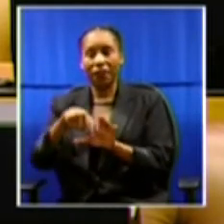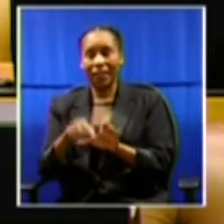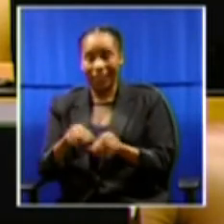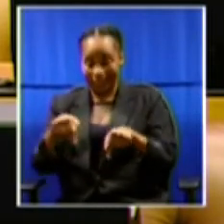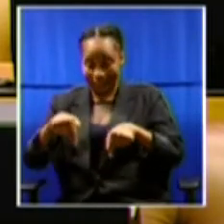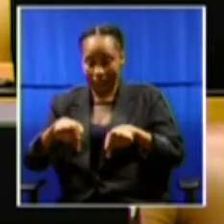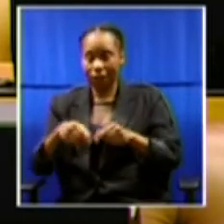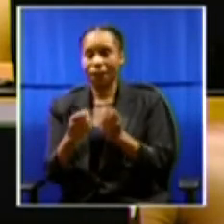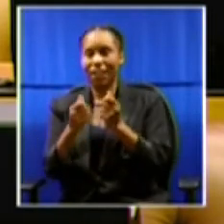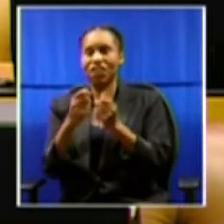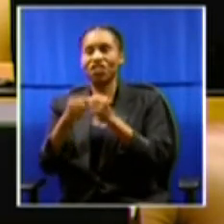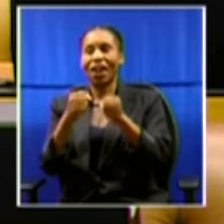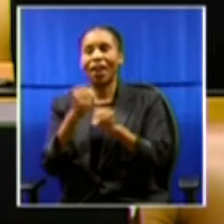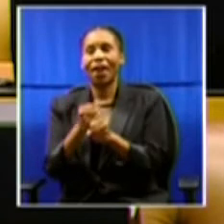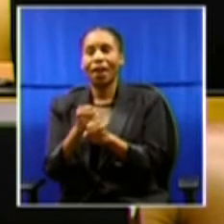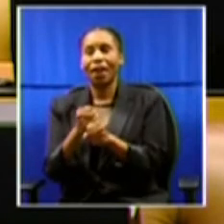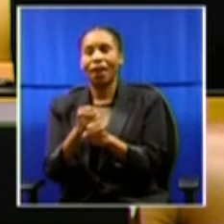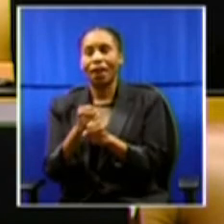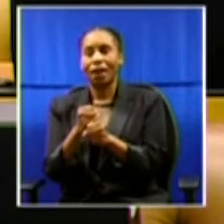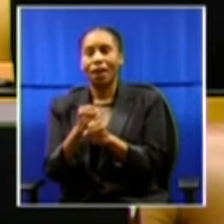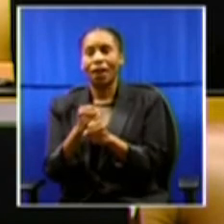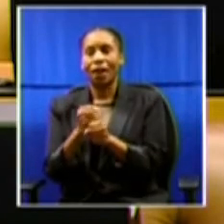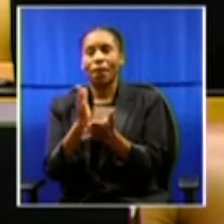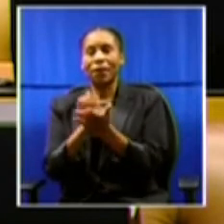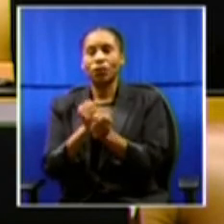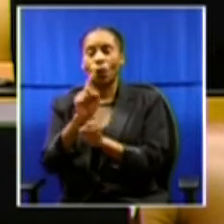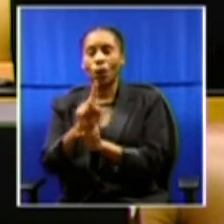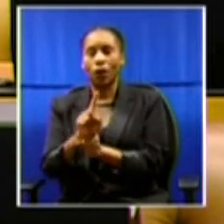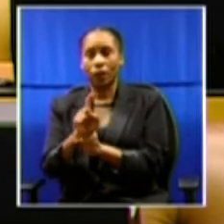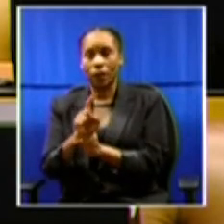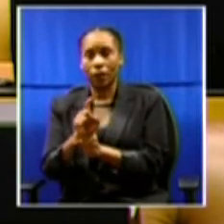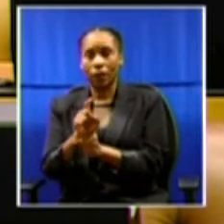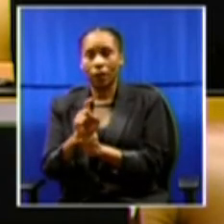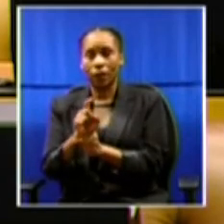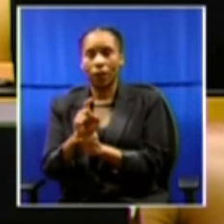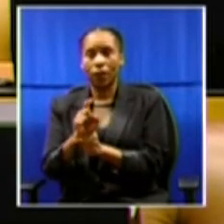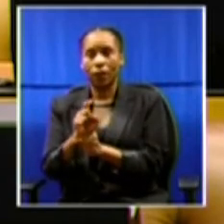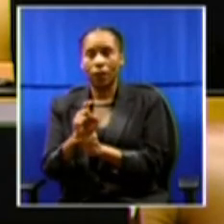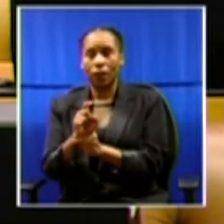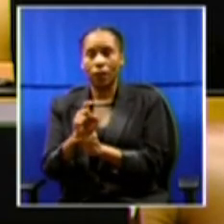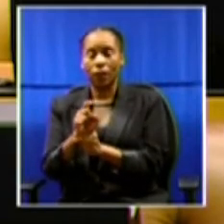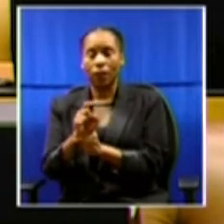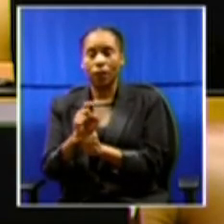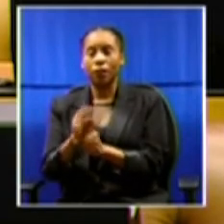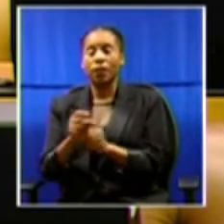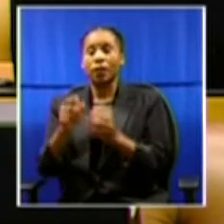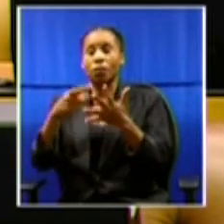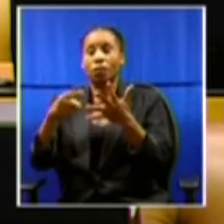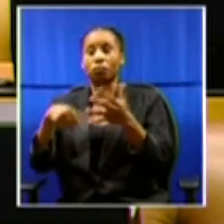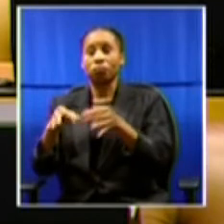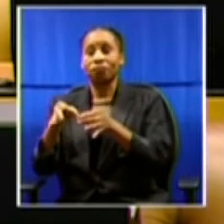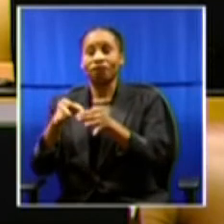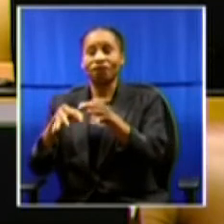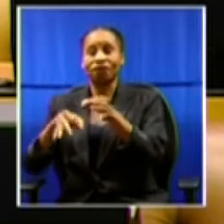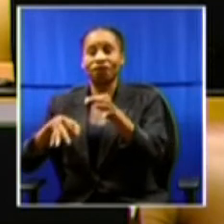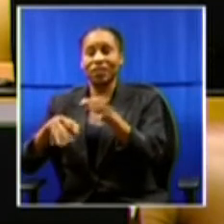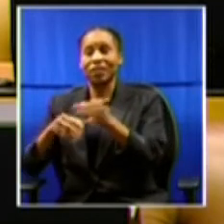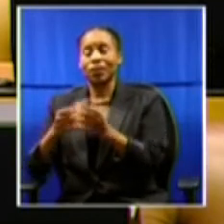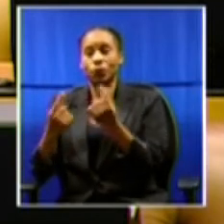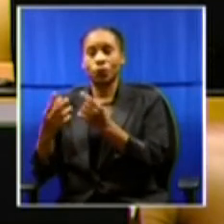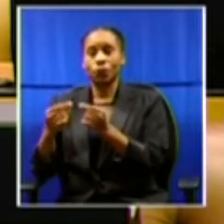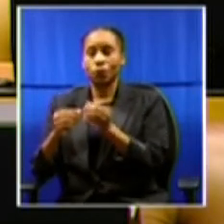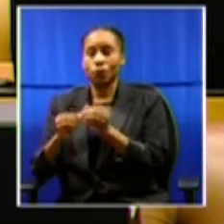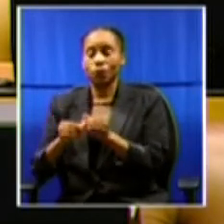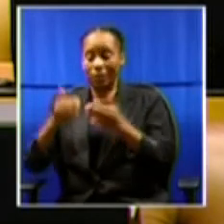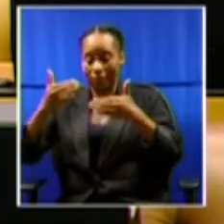financial year, and then making sure that the reversal and correction is done within the next